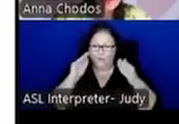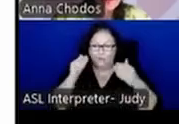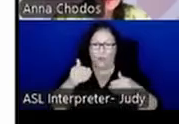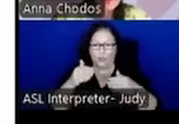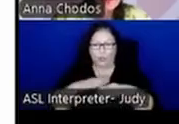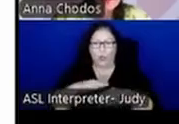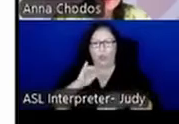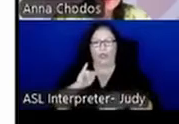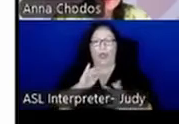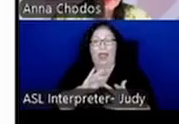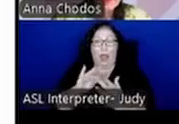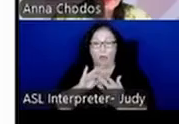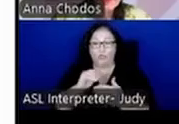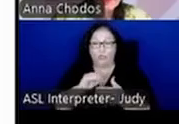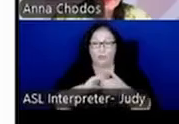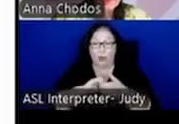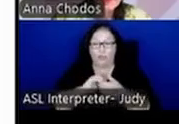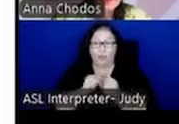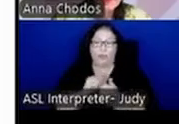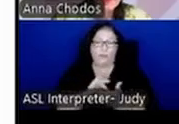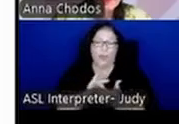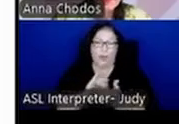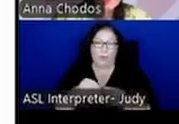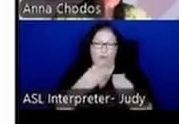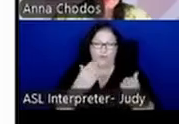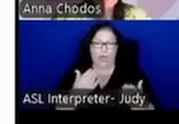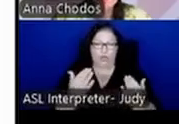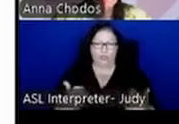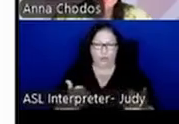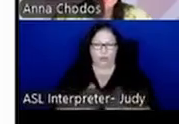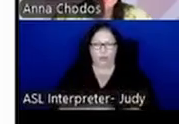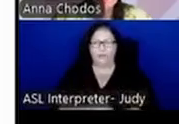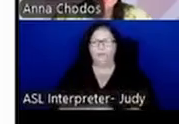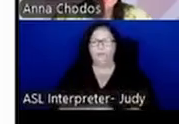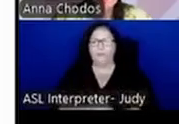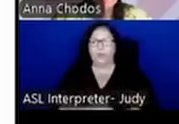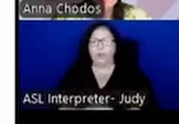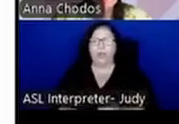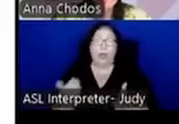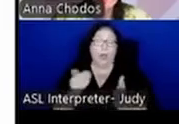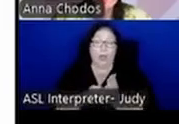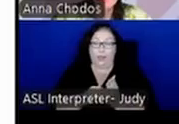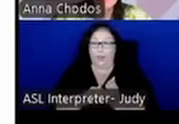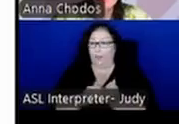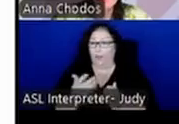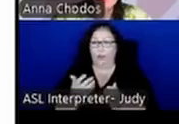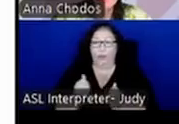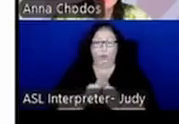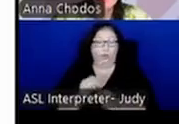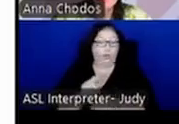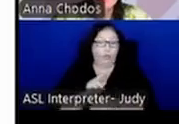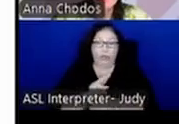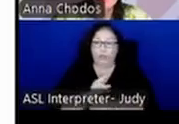with medical providers at this time. Again, with using the materials as a tool